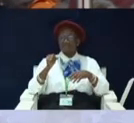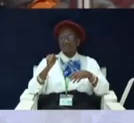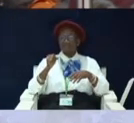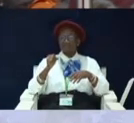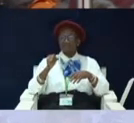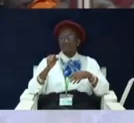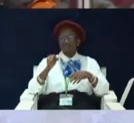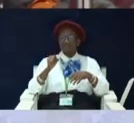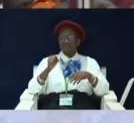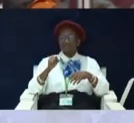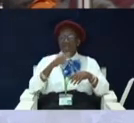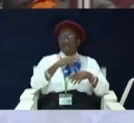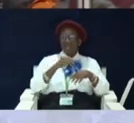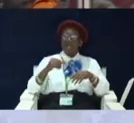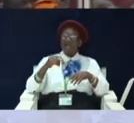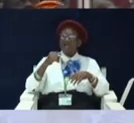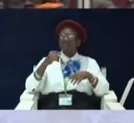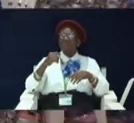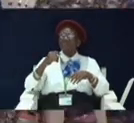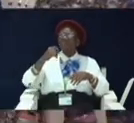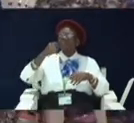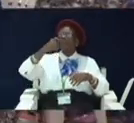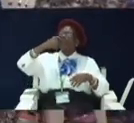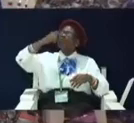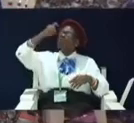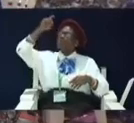and decree your breakthrough.